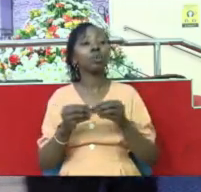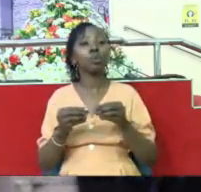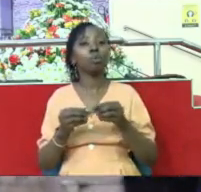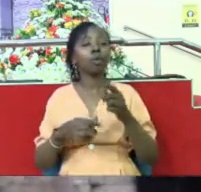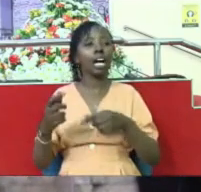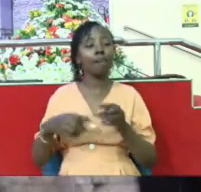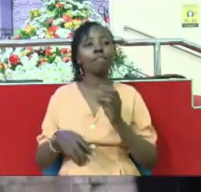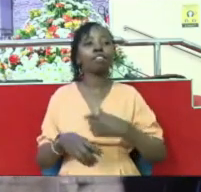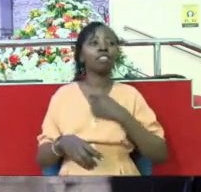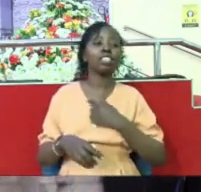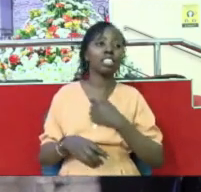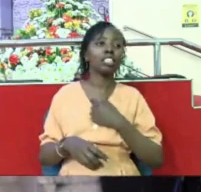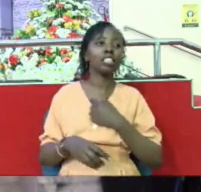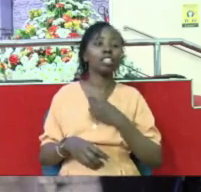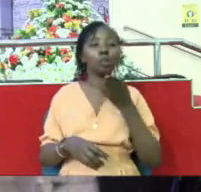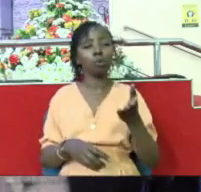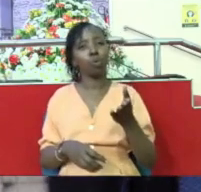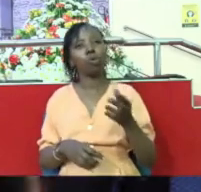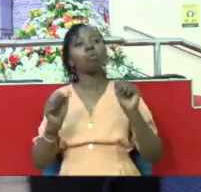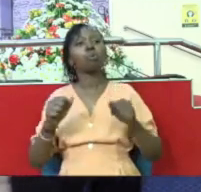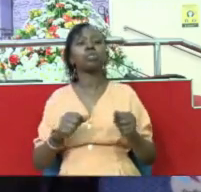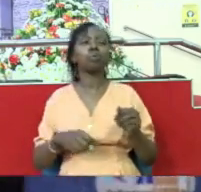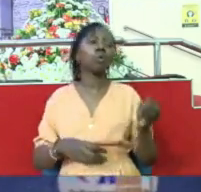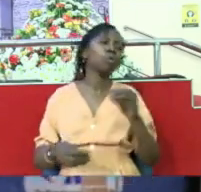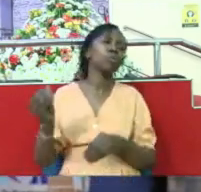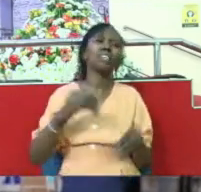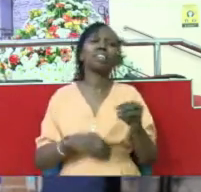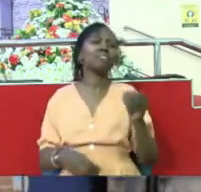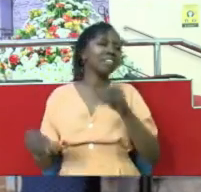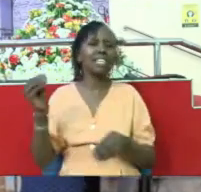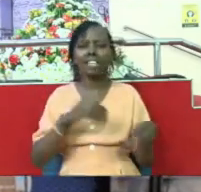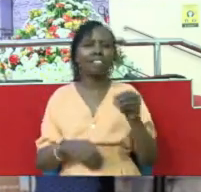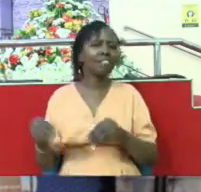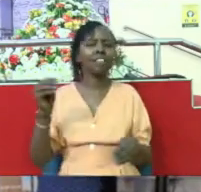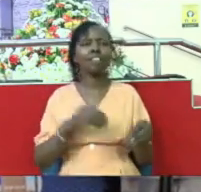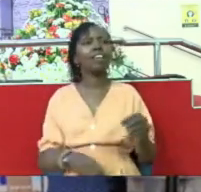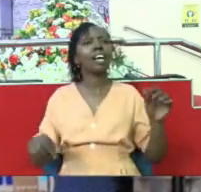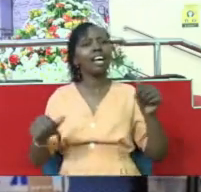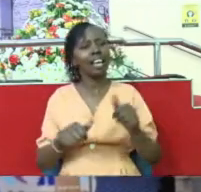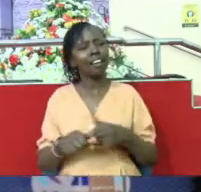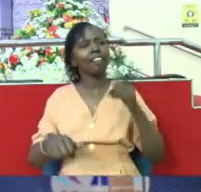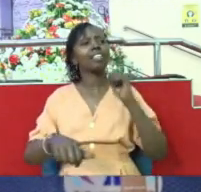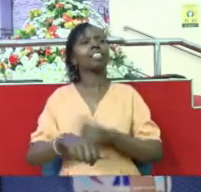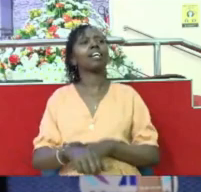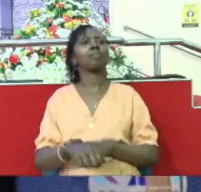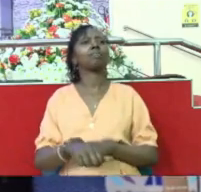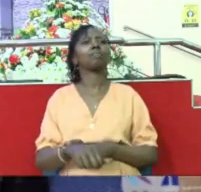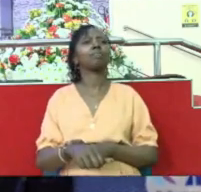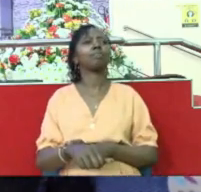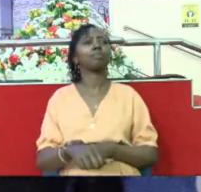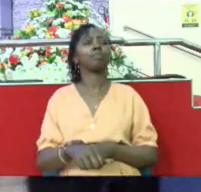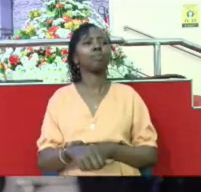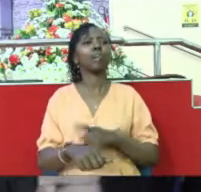broko. You keep on giving wherever you find it. If you find young people and they are talking broko, you get in and you say